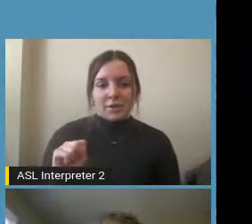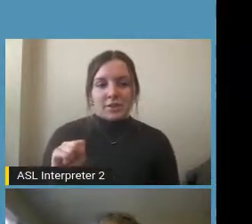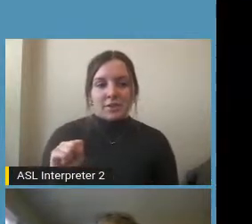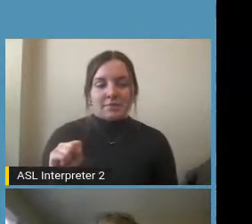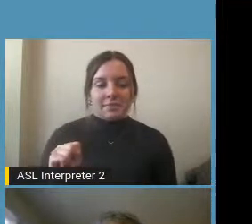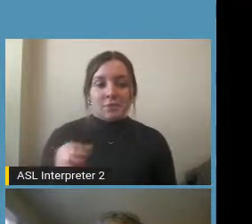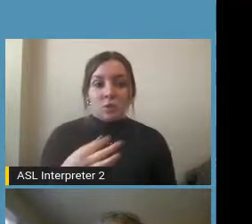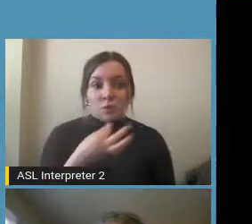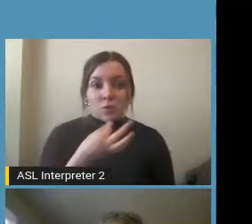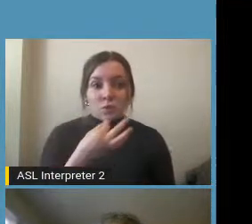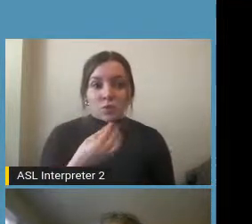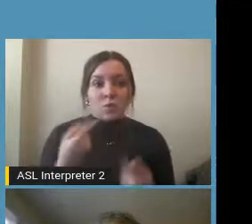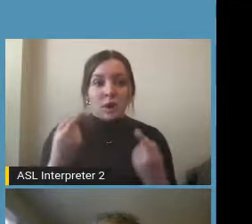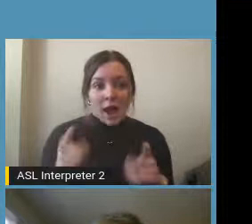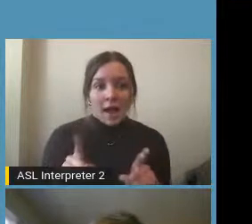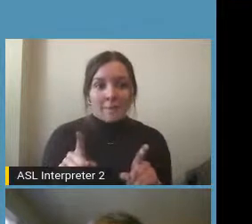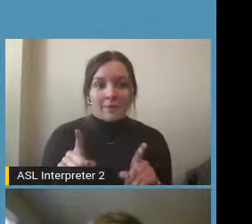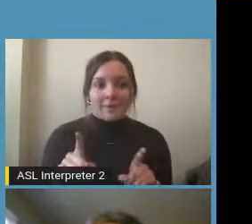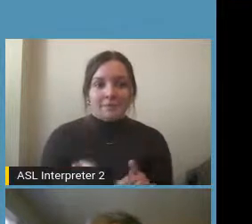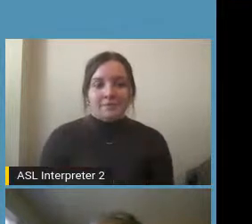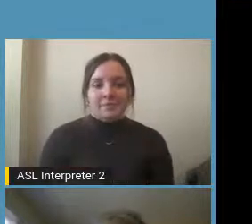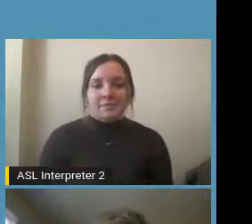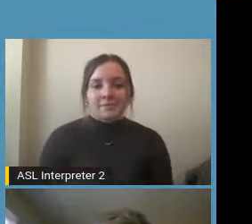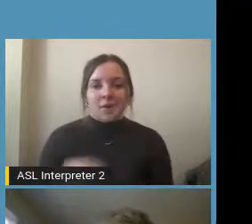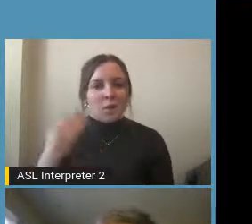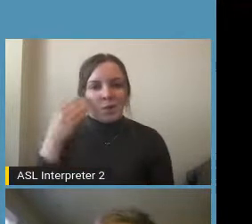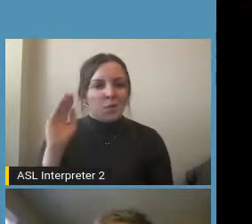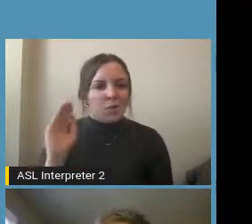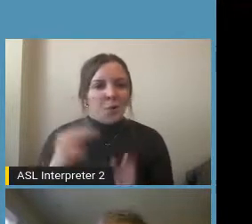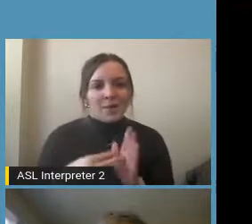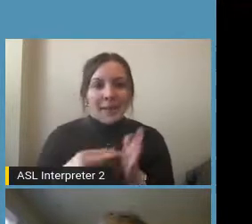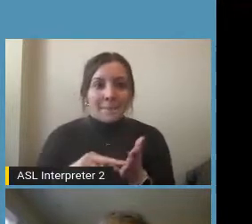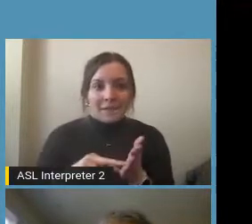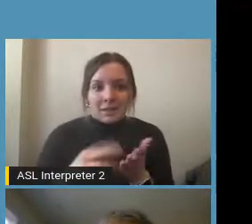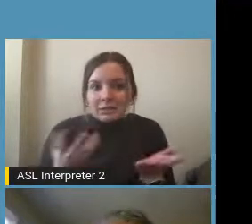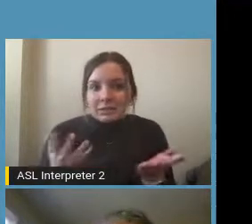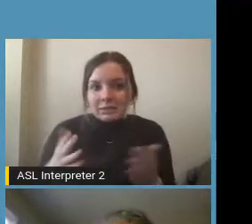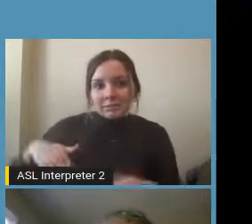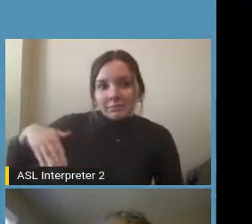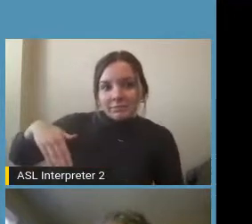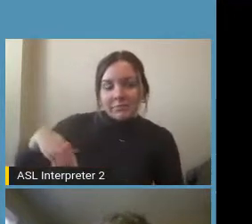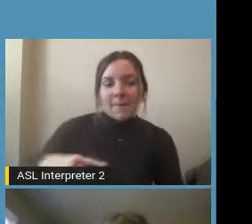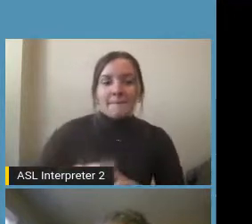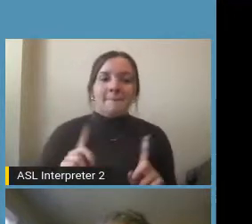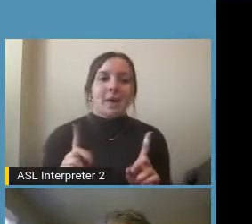really means, but we know it's coming. And I think at some point, and I'll get to